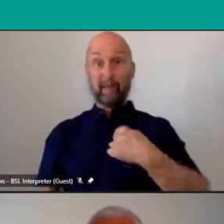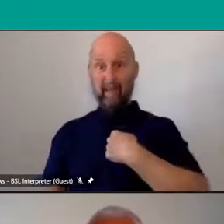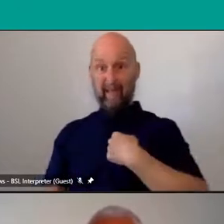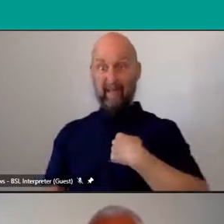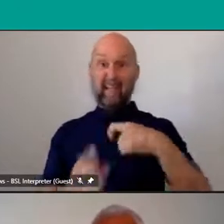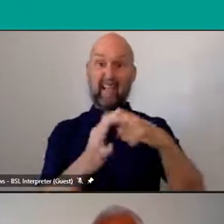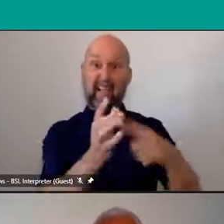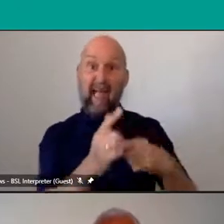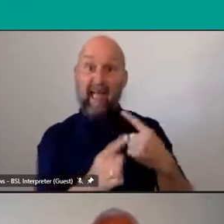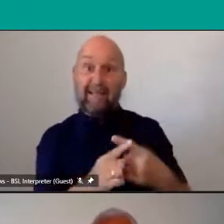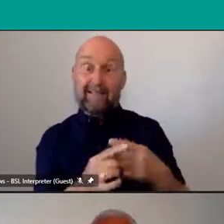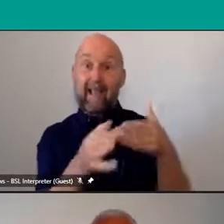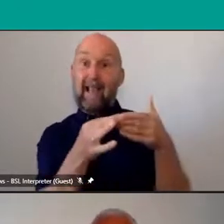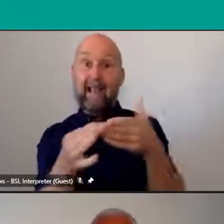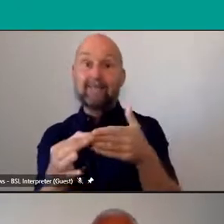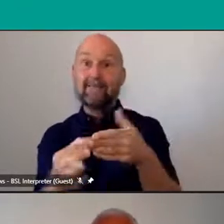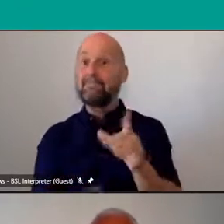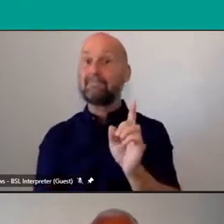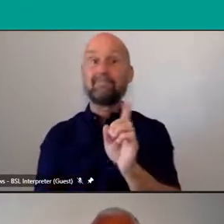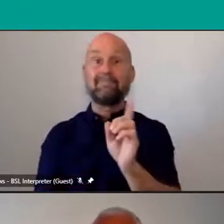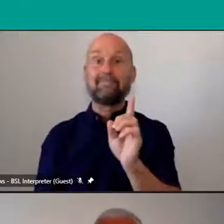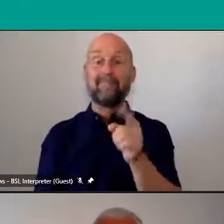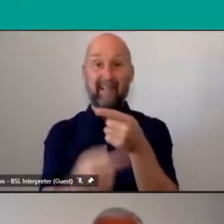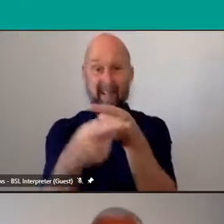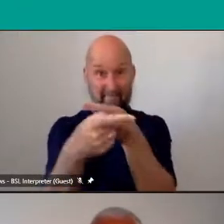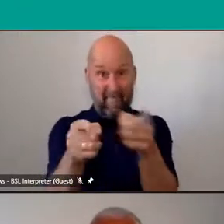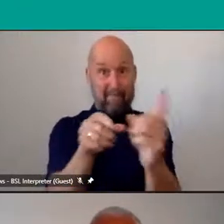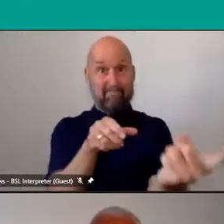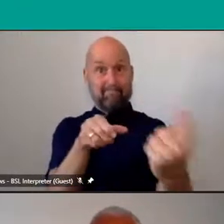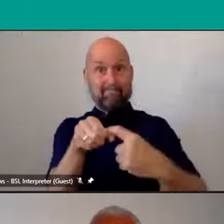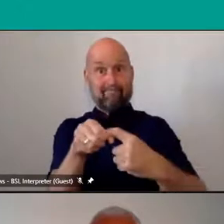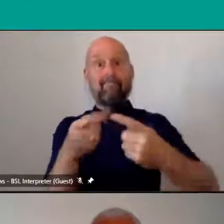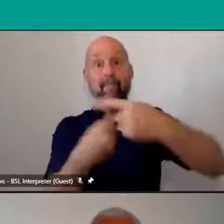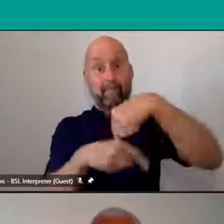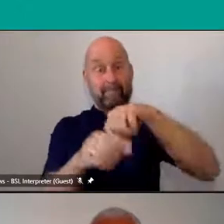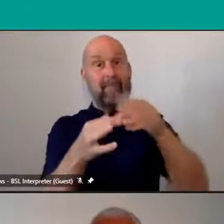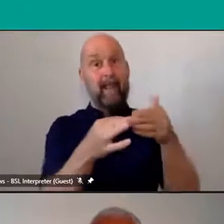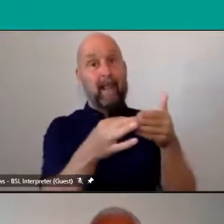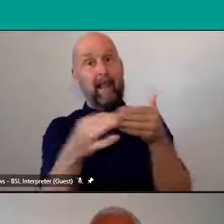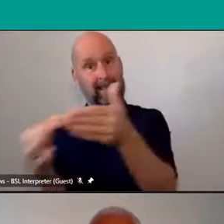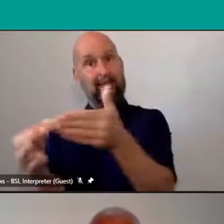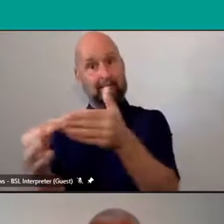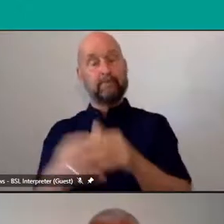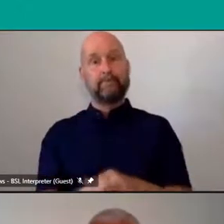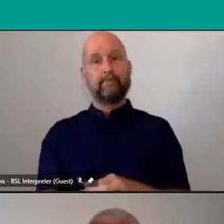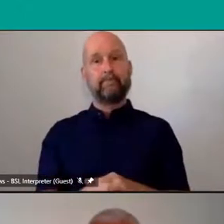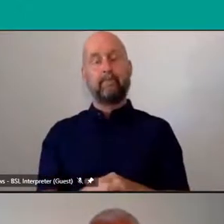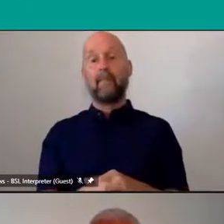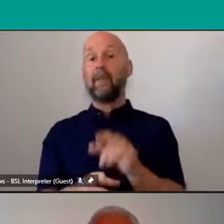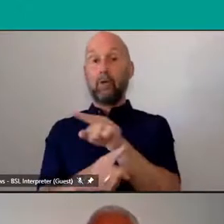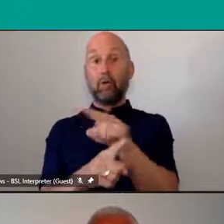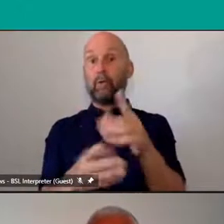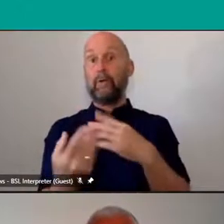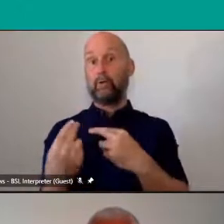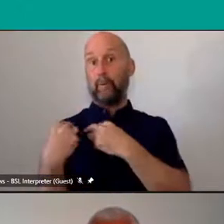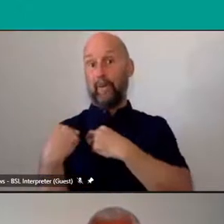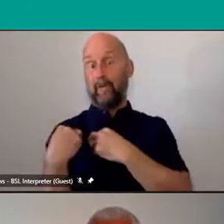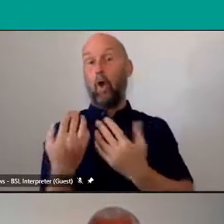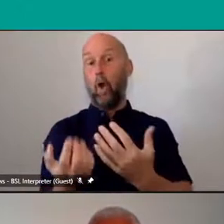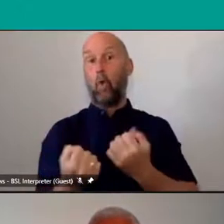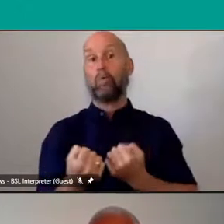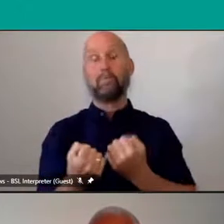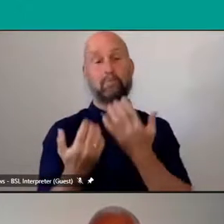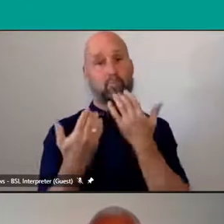Kate. It's them too, and it's time that they owned it and they ran with